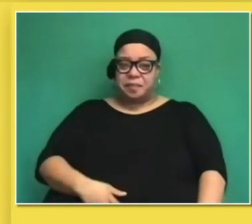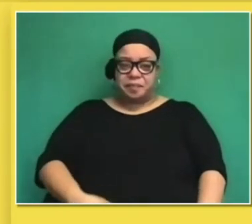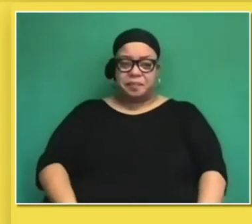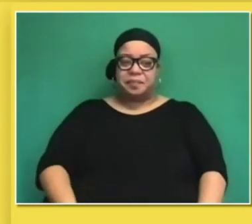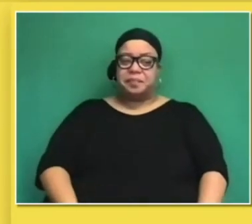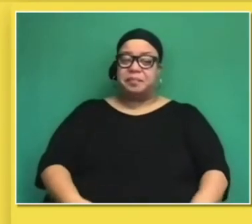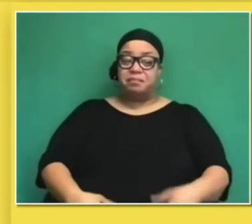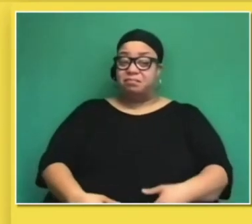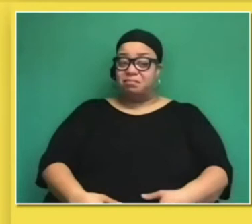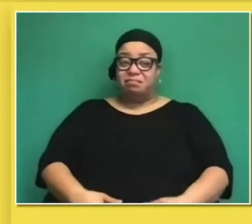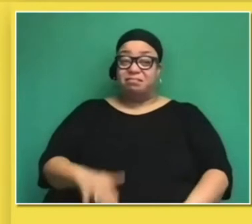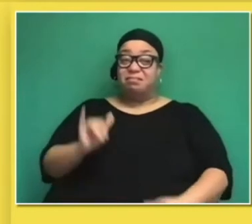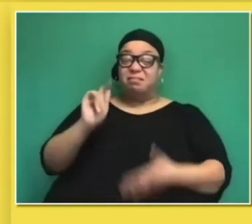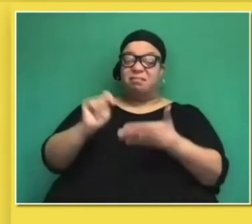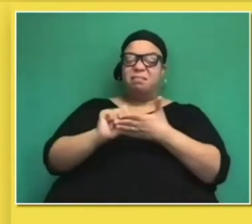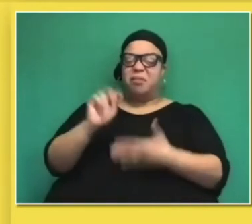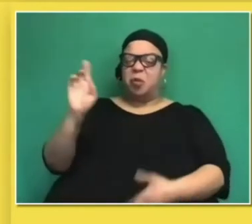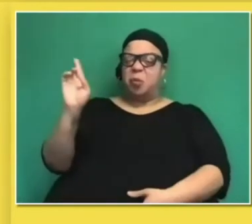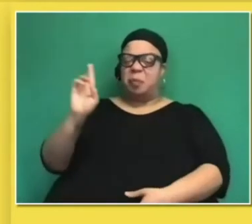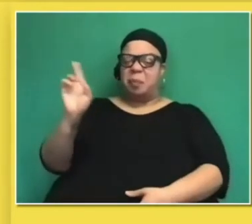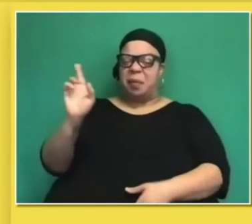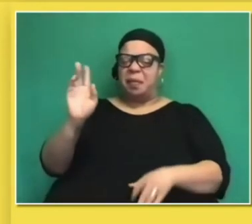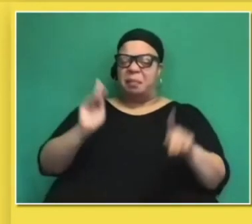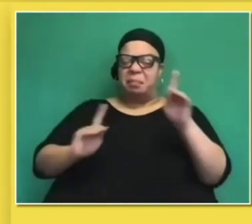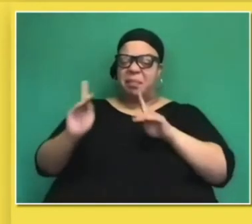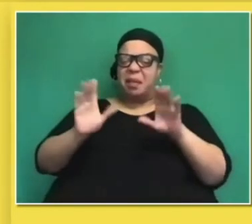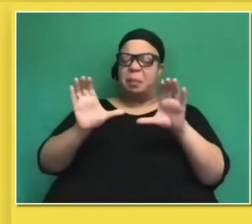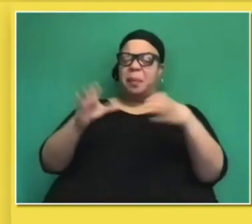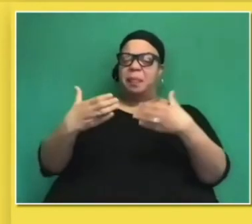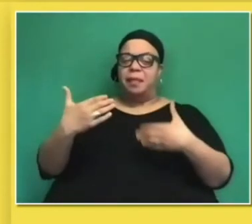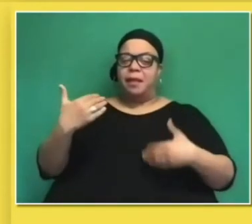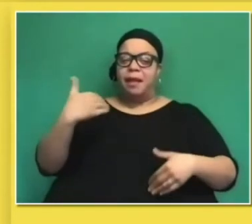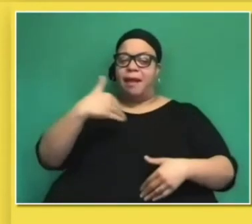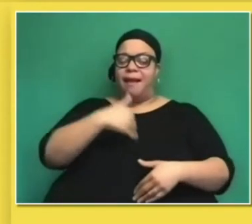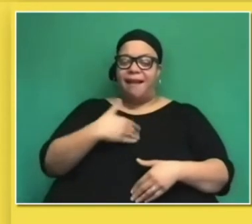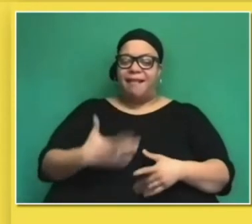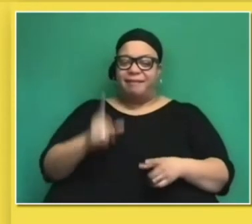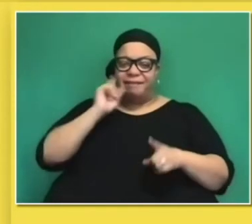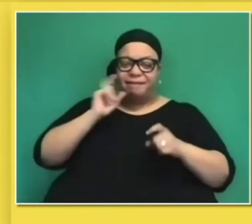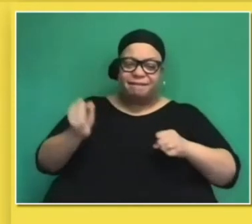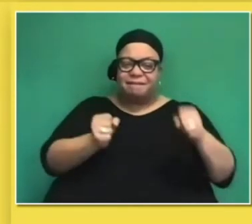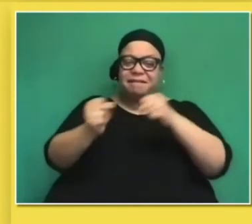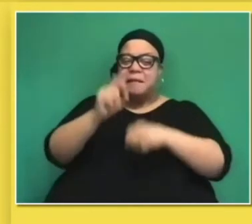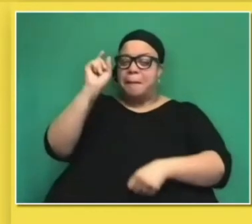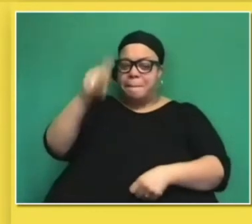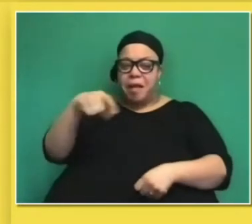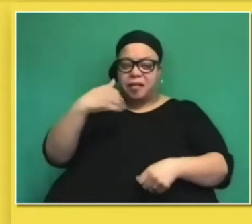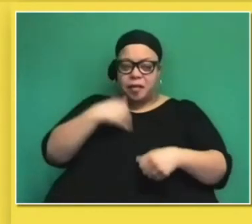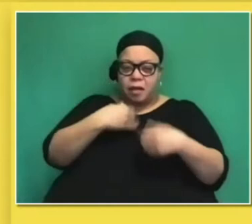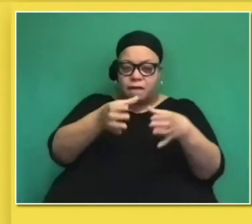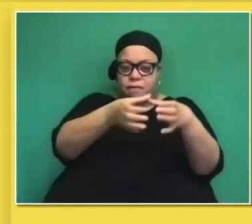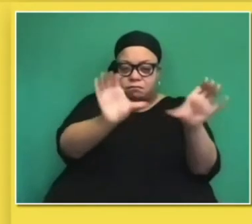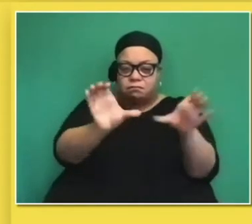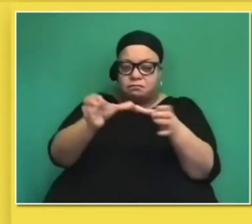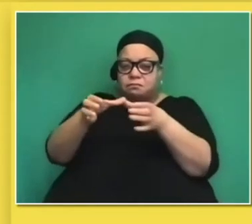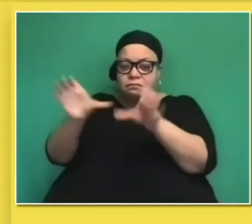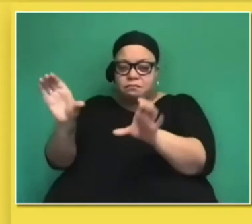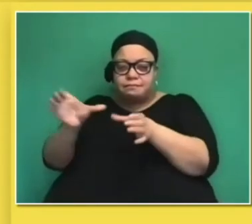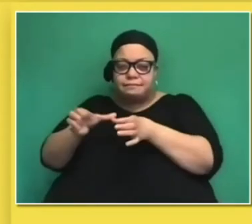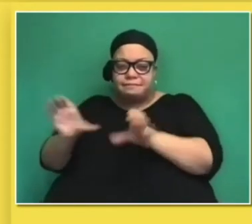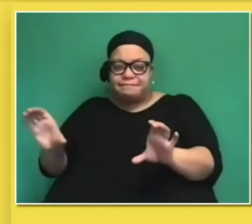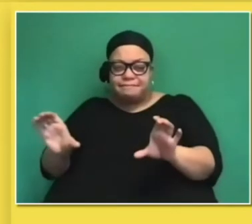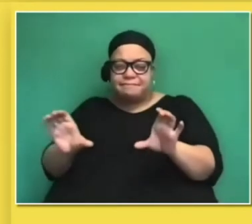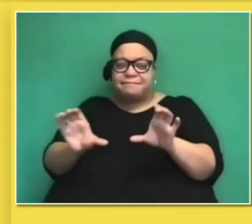would be to create something called positive polarization, to pit some Americans against their neighbors